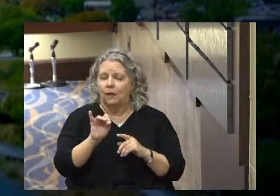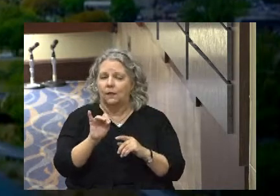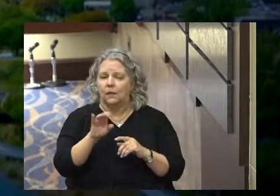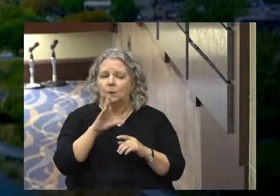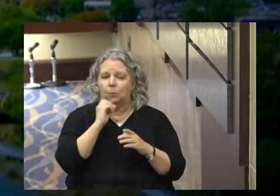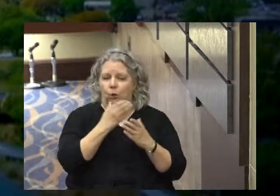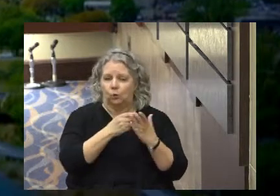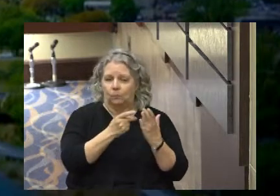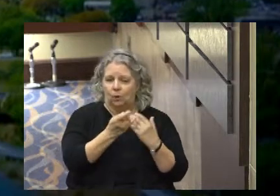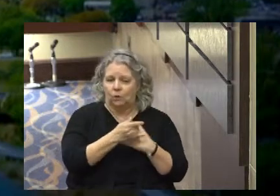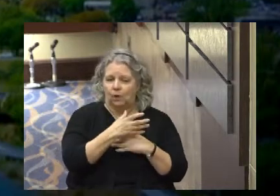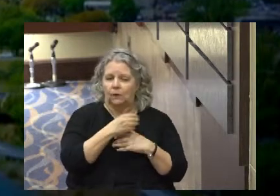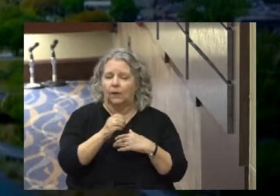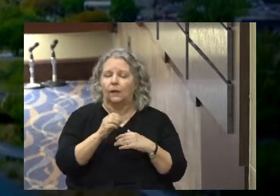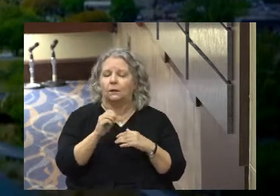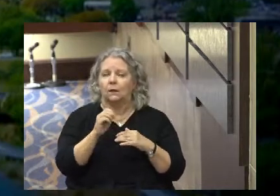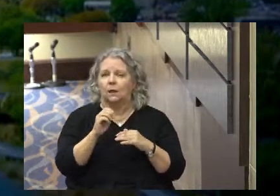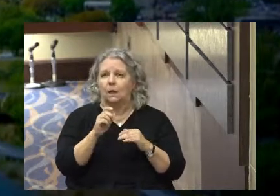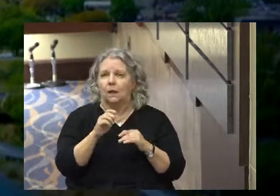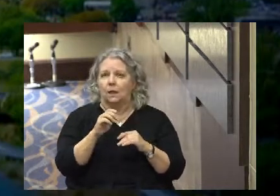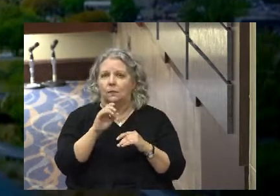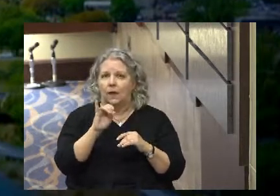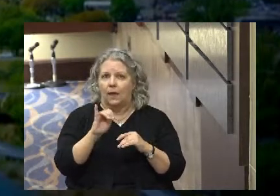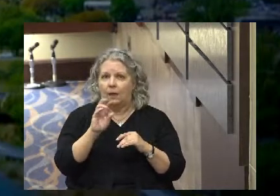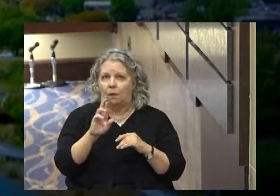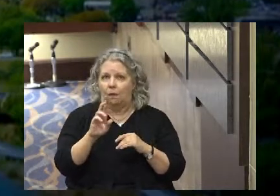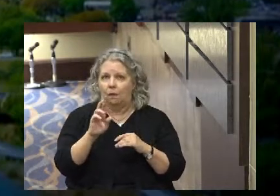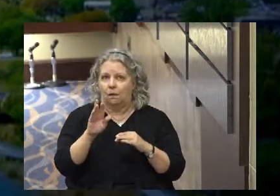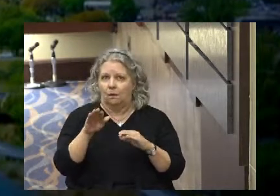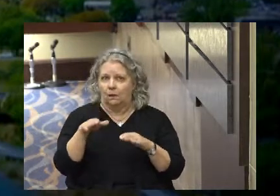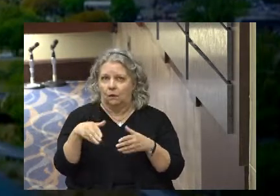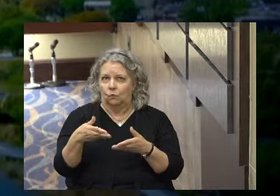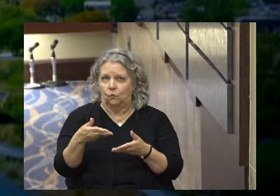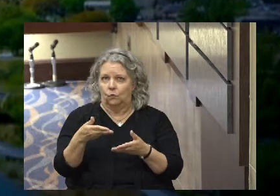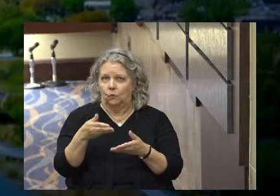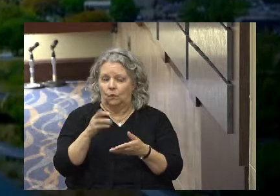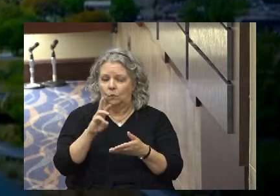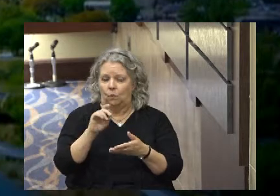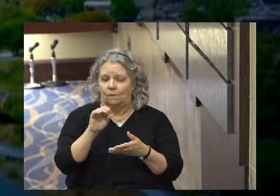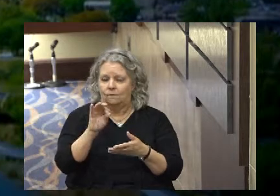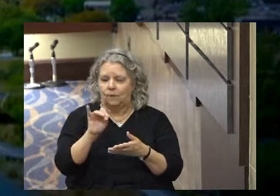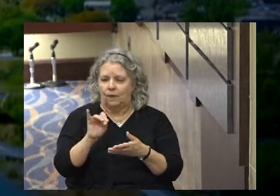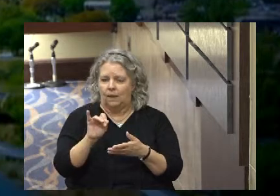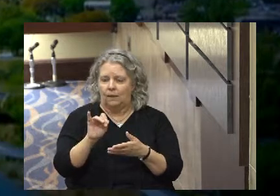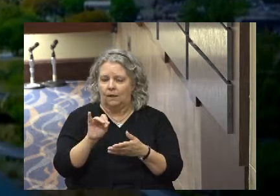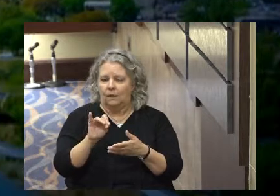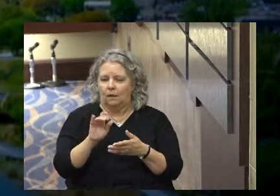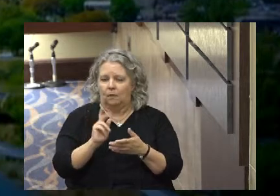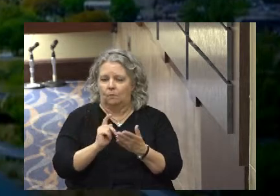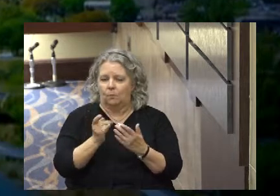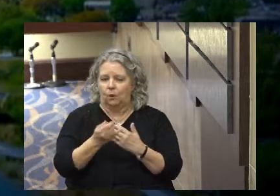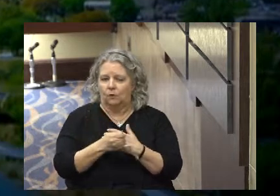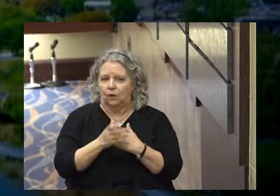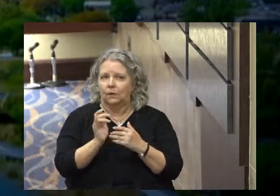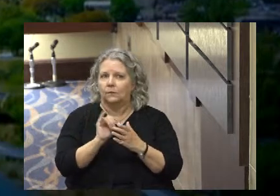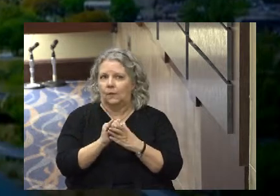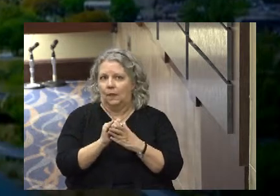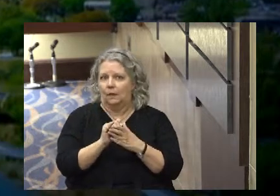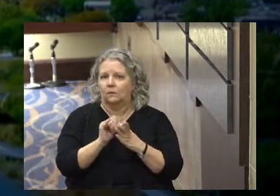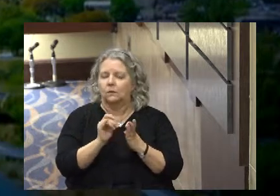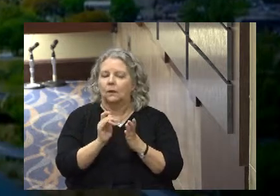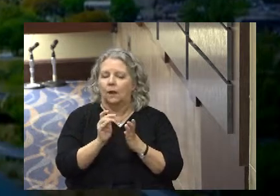taken on. The IR introduces the Wi-Fi project and comes to you after quite a bit of study by